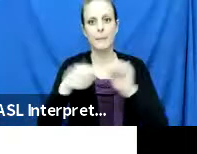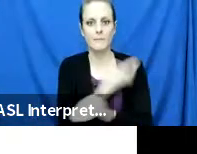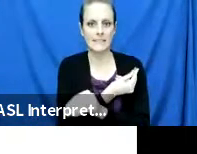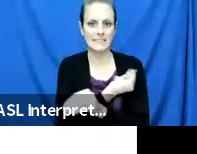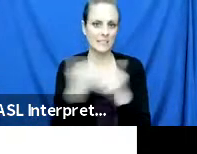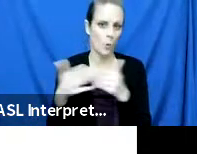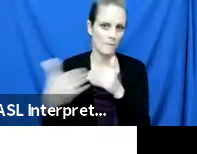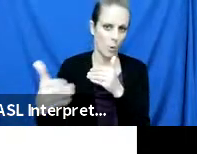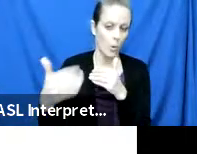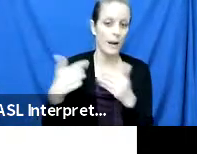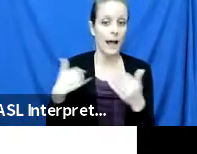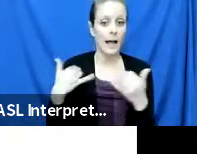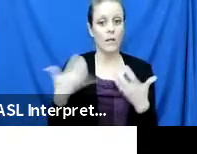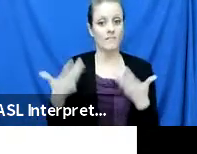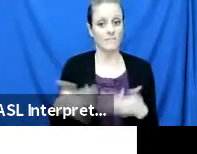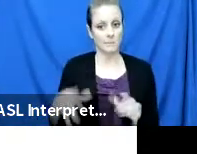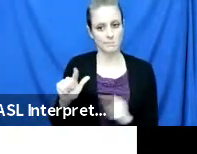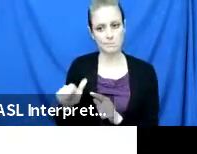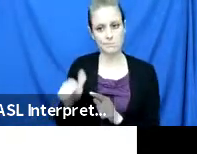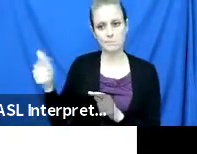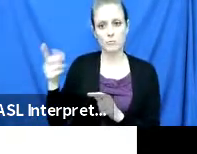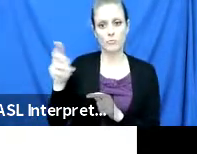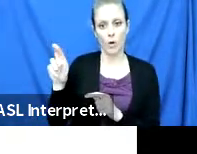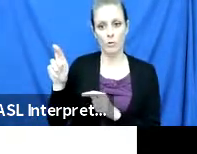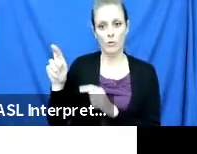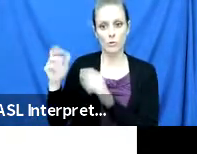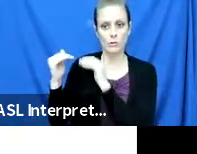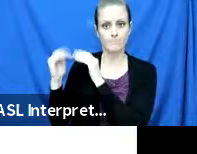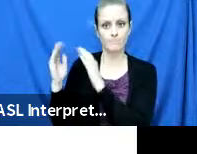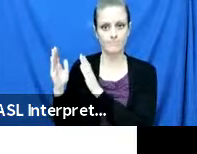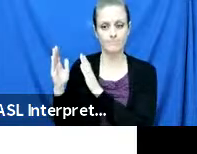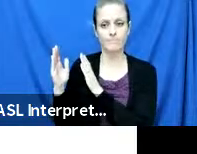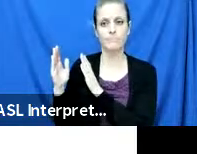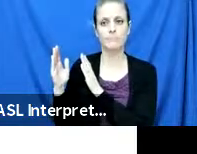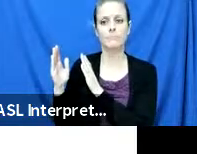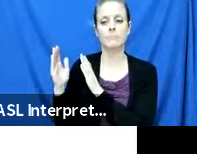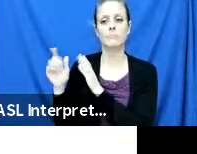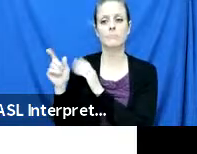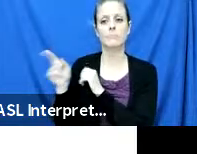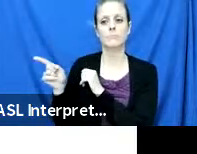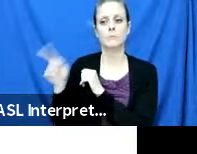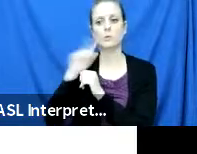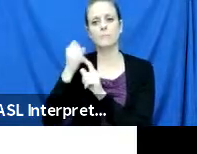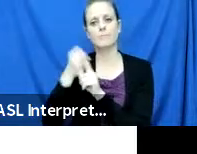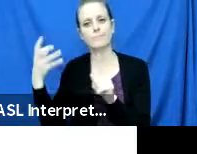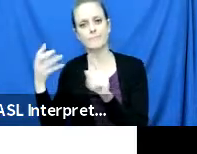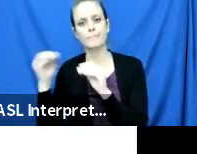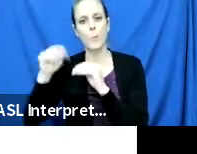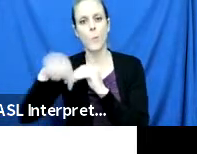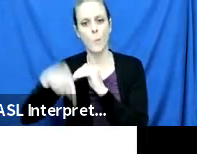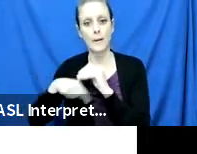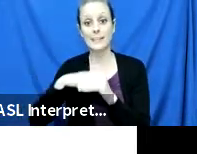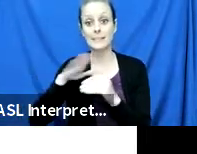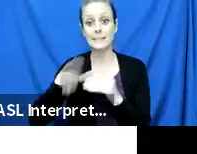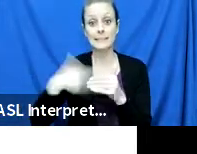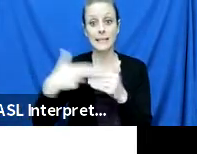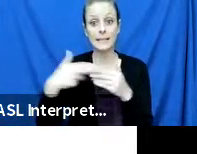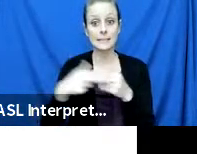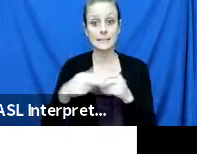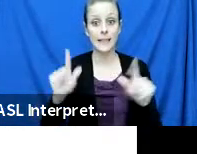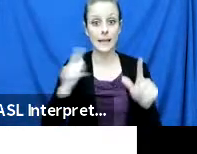will kind of take us through some of what people said. And we're going to take a deeper dive here. Next slide, please.